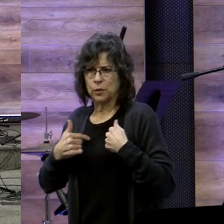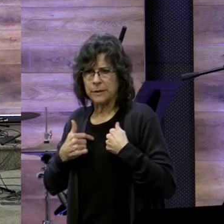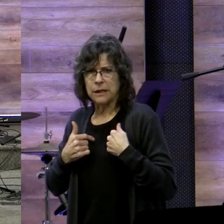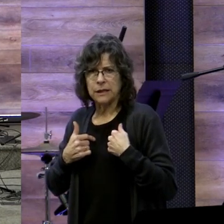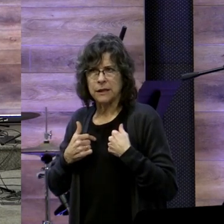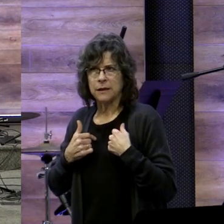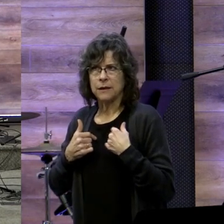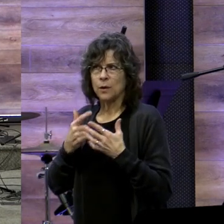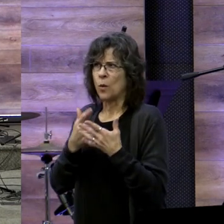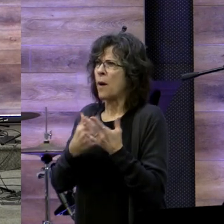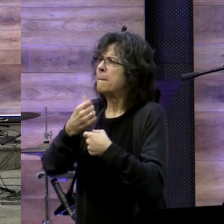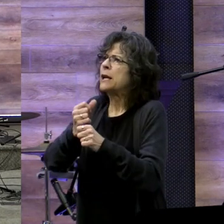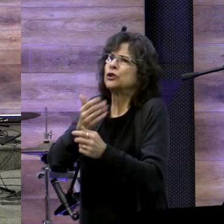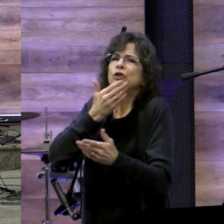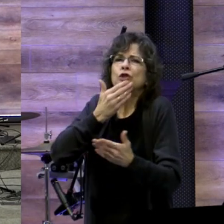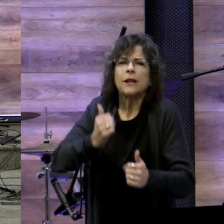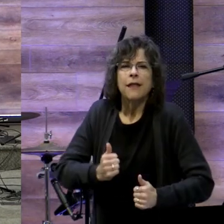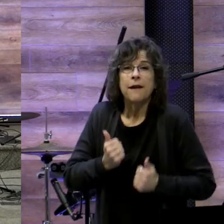is life all about, for that matter?